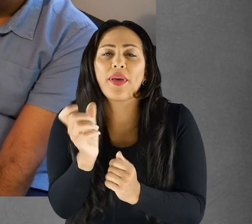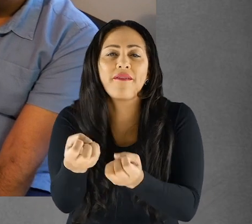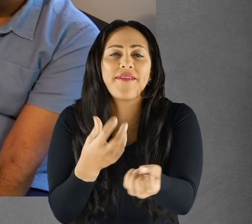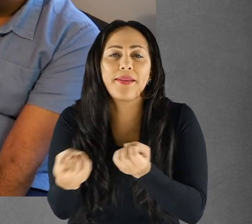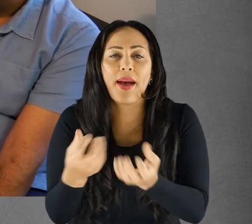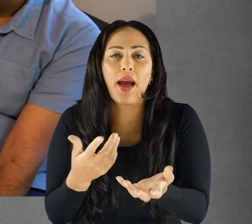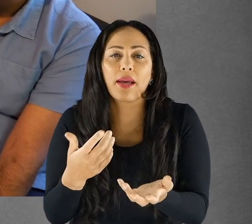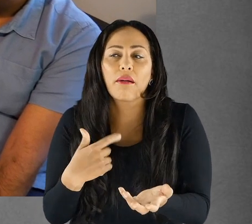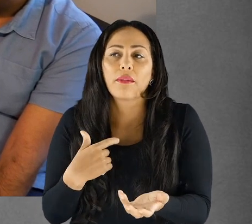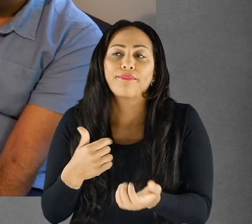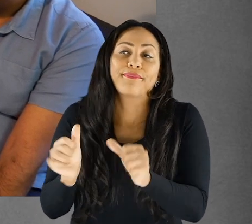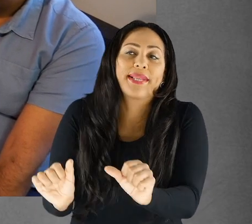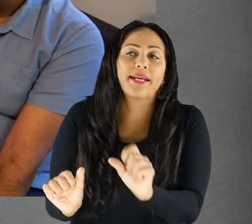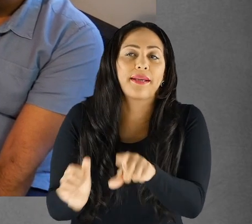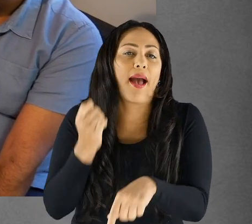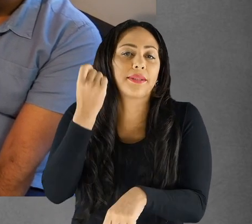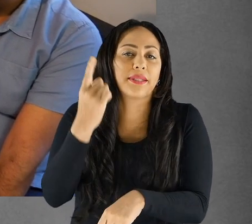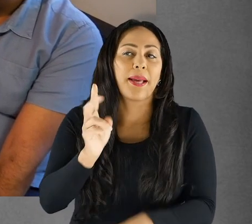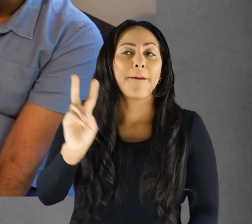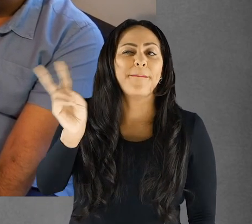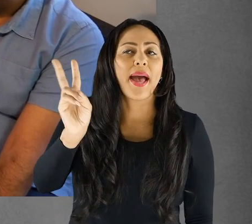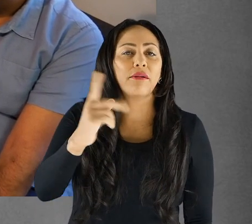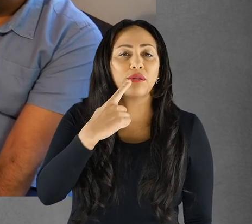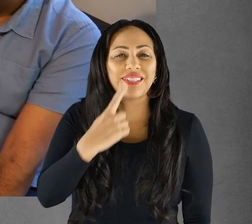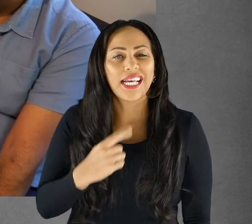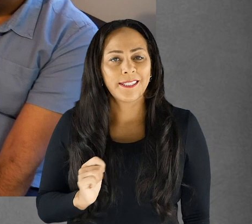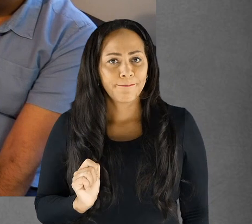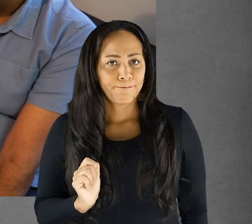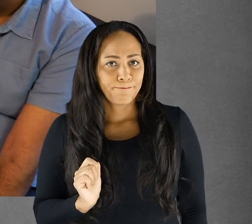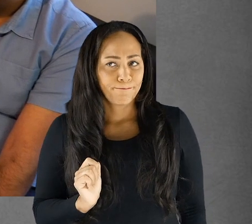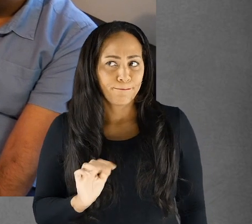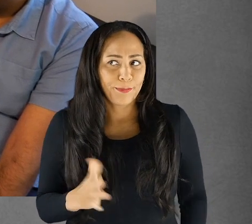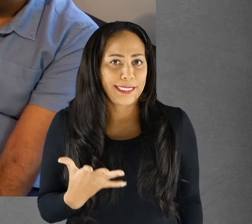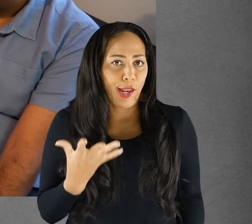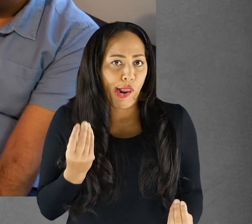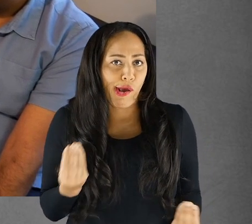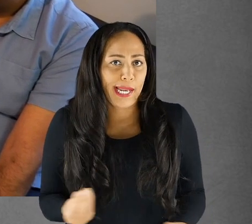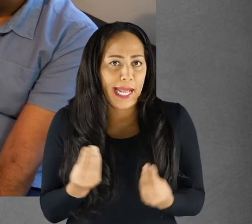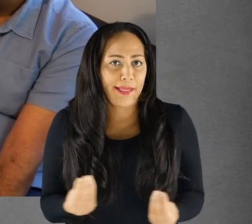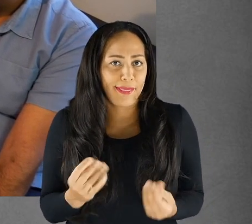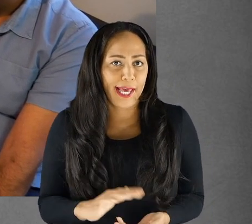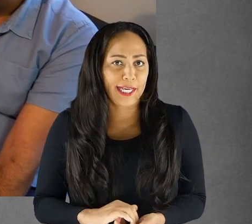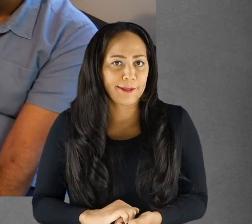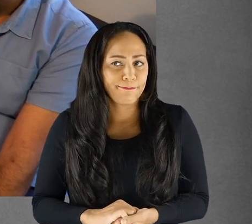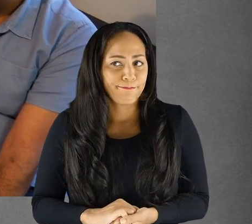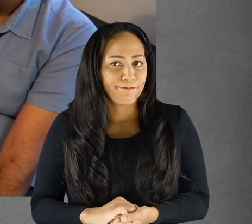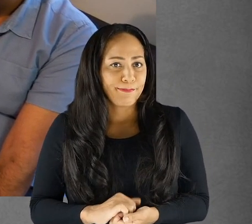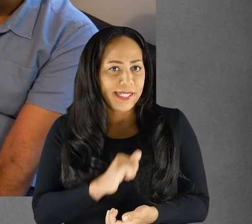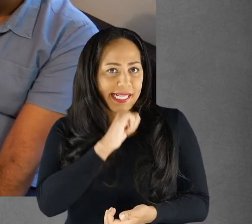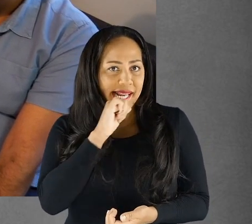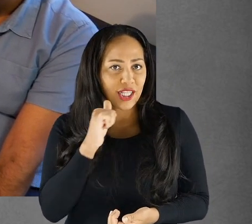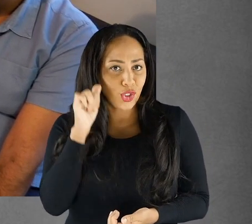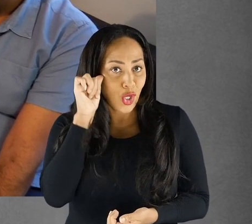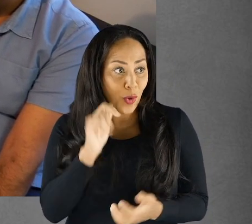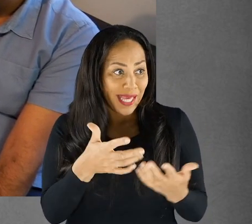I understood it. Parents are like, didn't really learn anything. Like, would have been nice to find out what the instruments